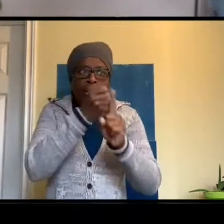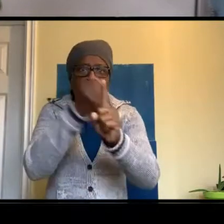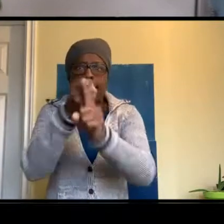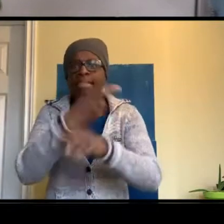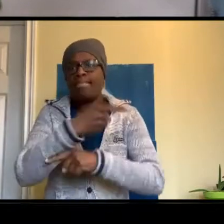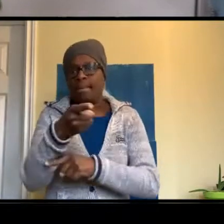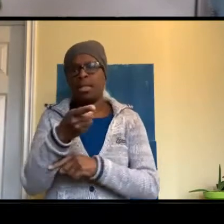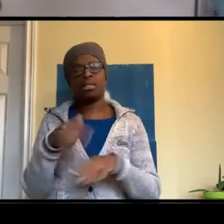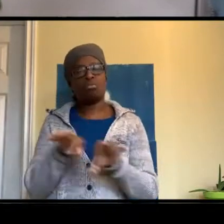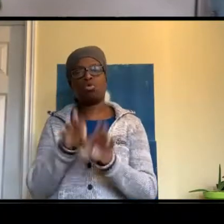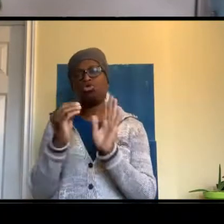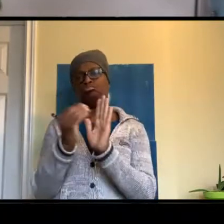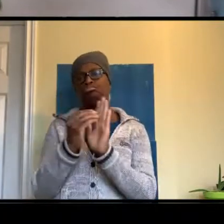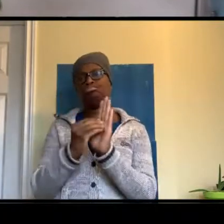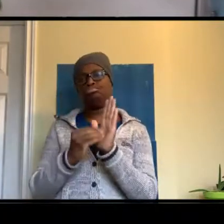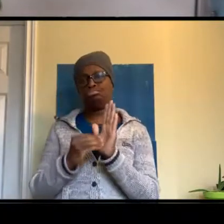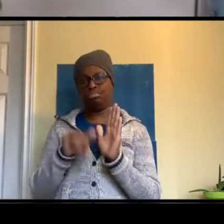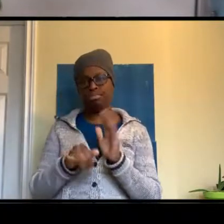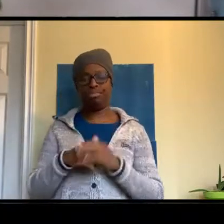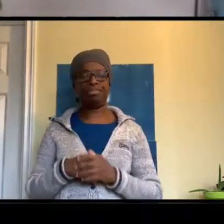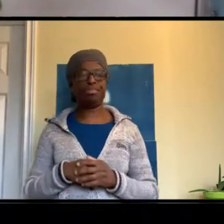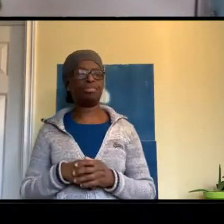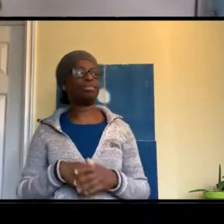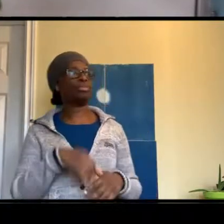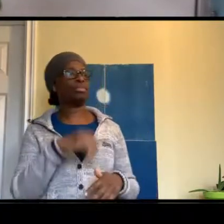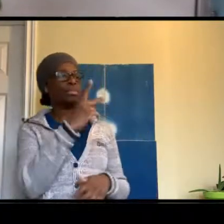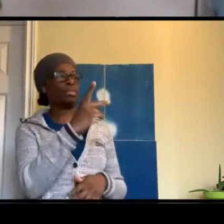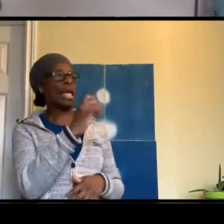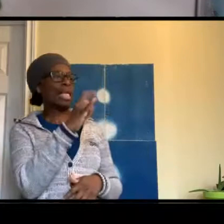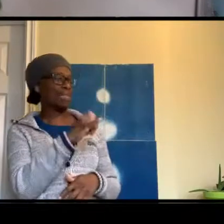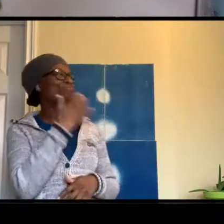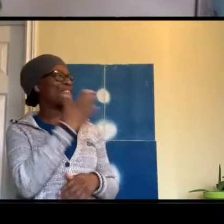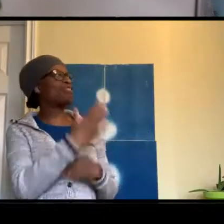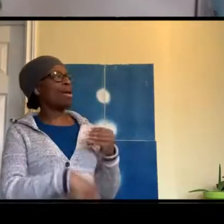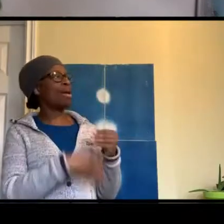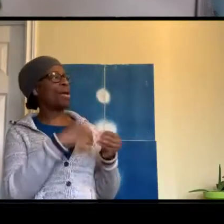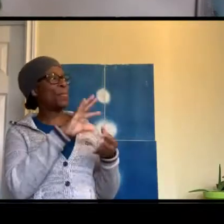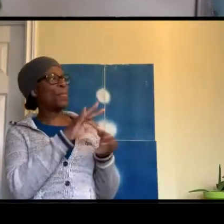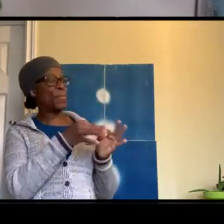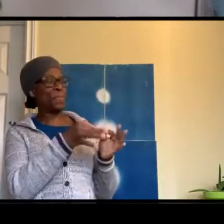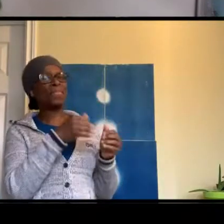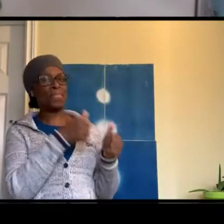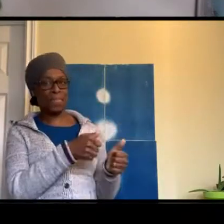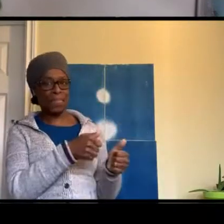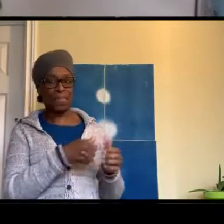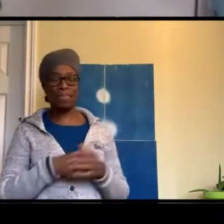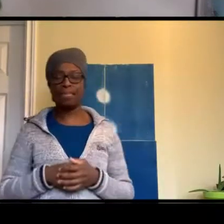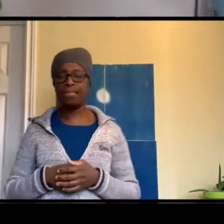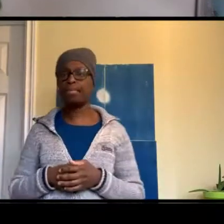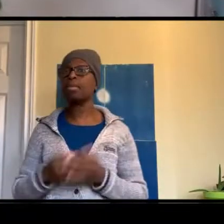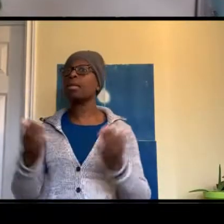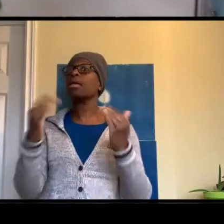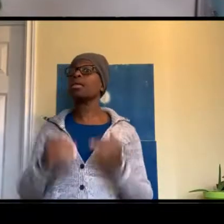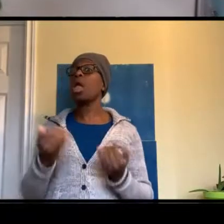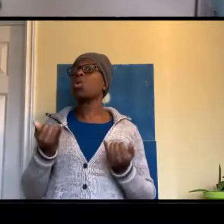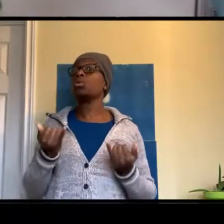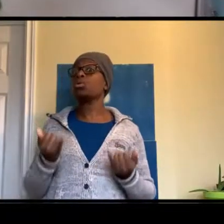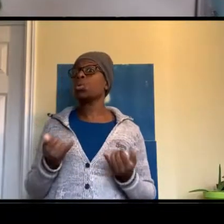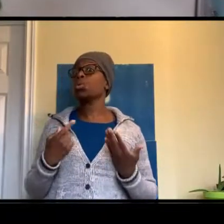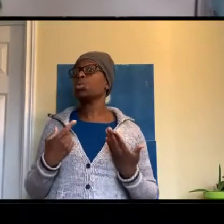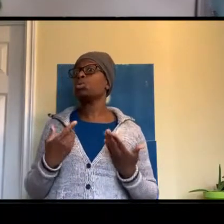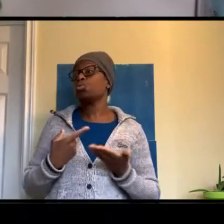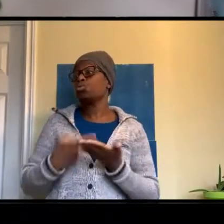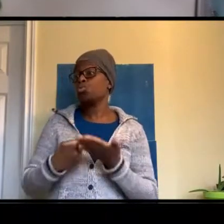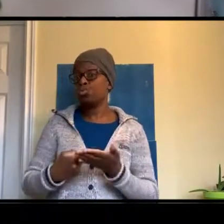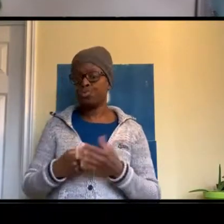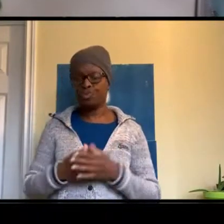our presentation, which is, so we've given you tips and some advice about before you start writing your grants. Now we're going to